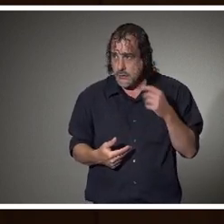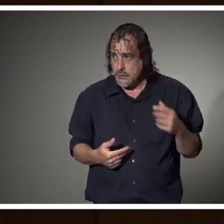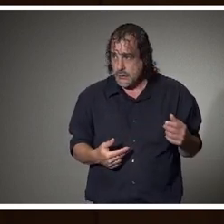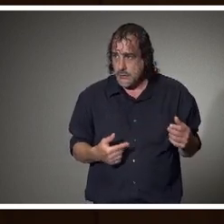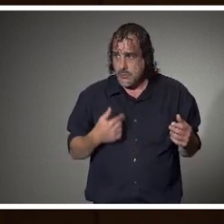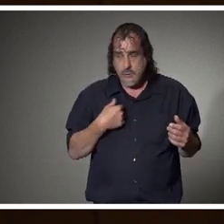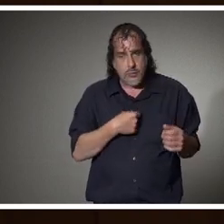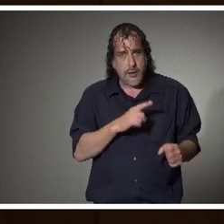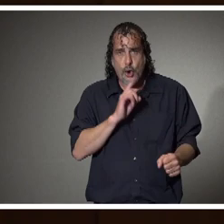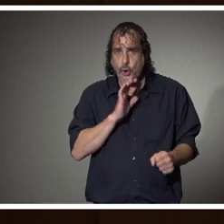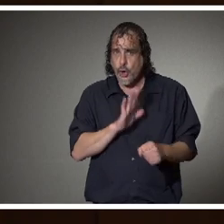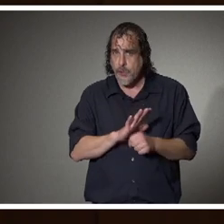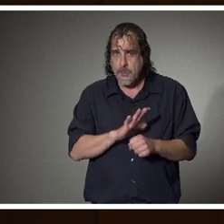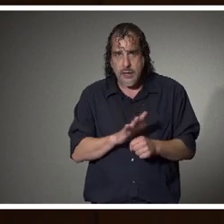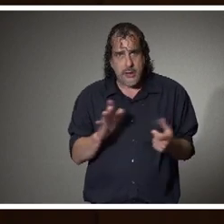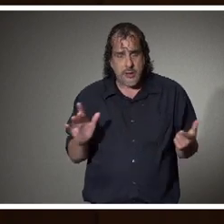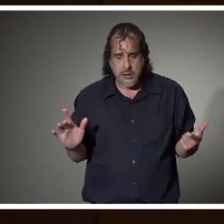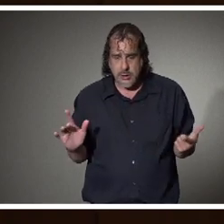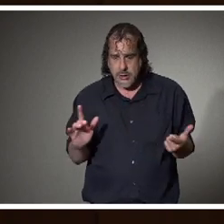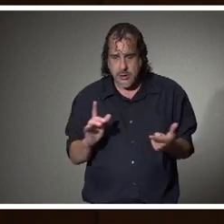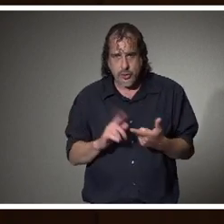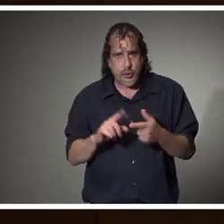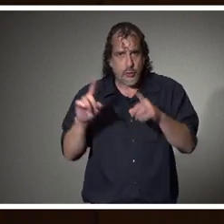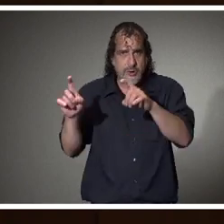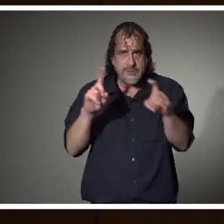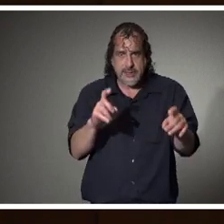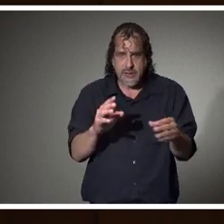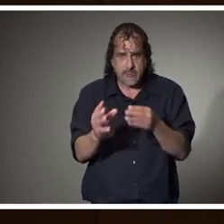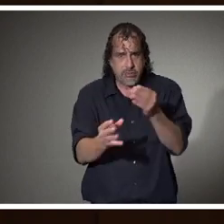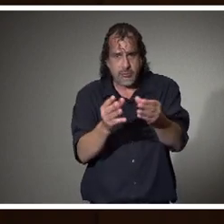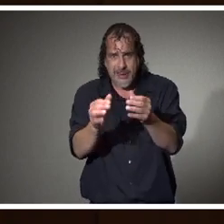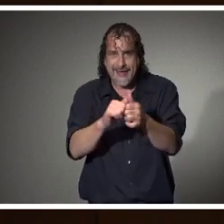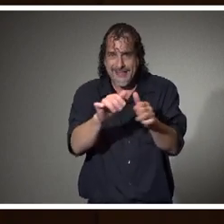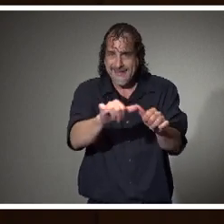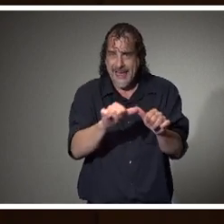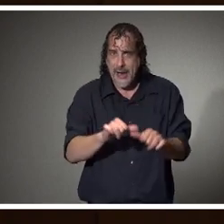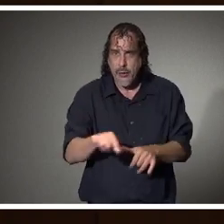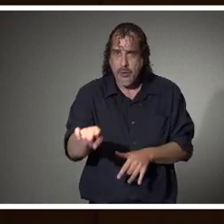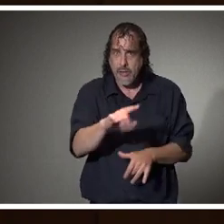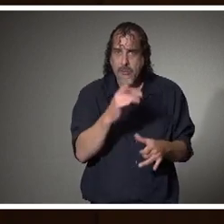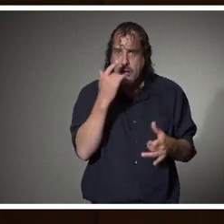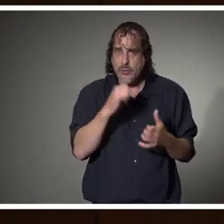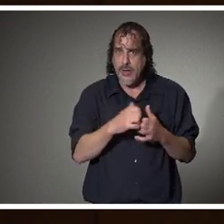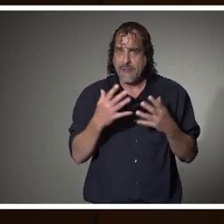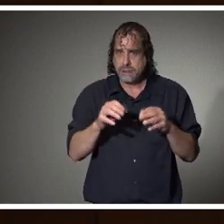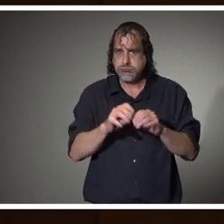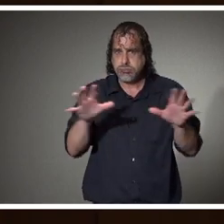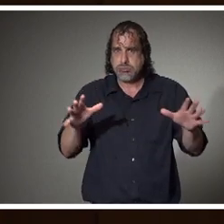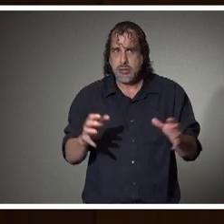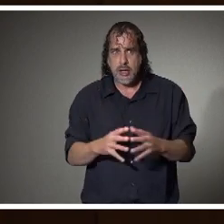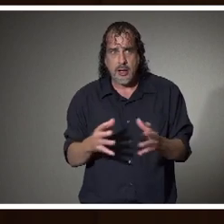So we are committed to investing a lot of resources in these areas because we have a lot of cases. Yes, sir.